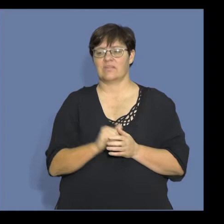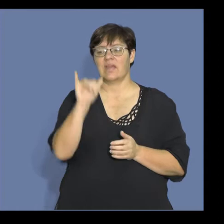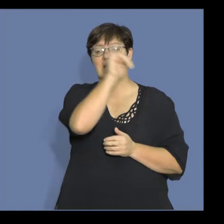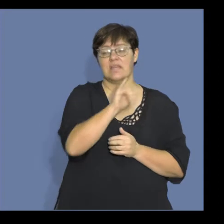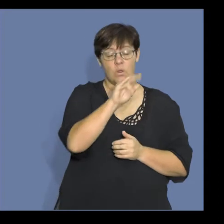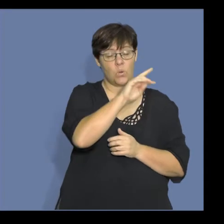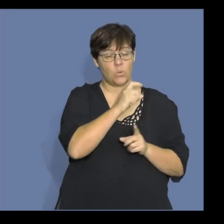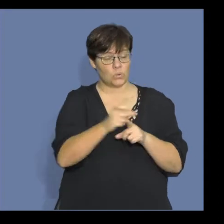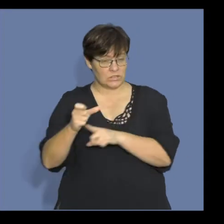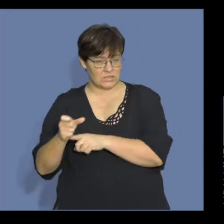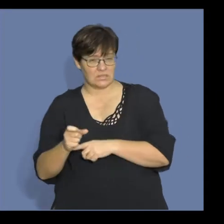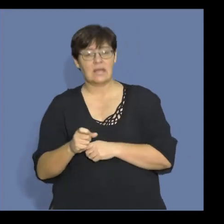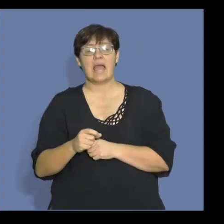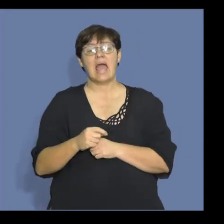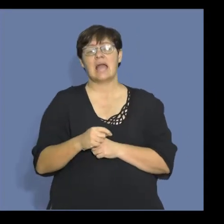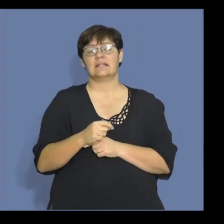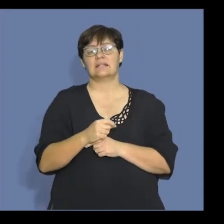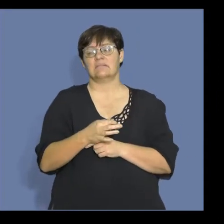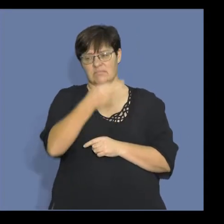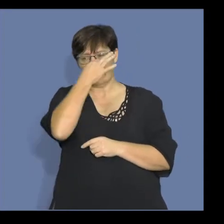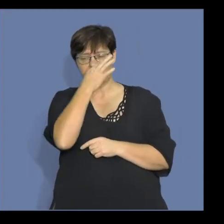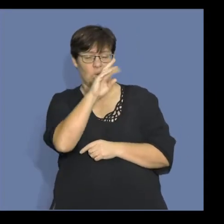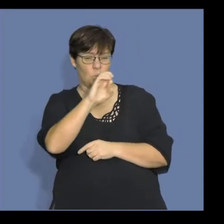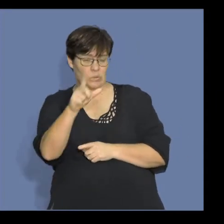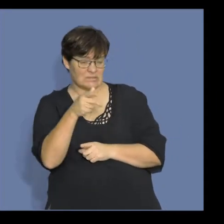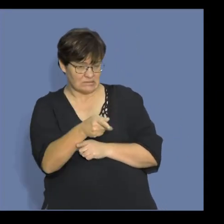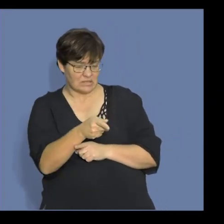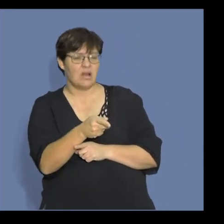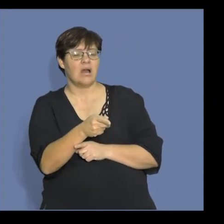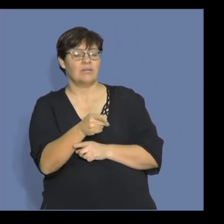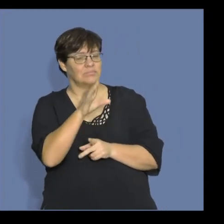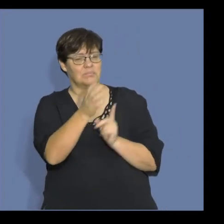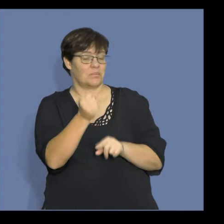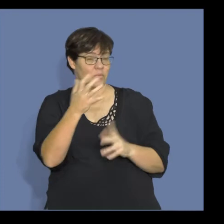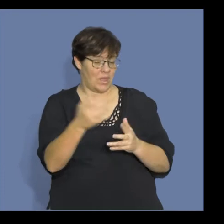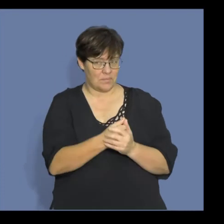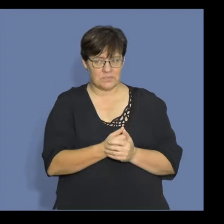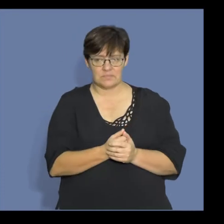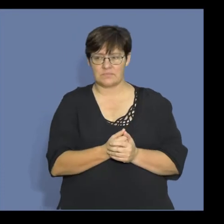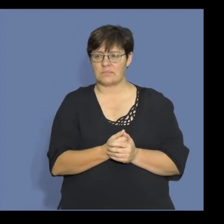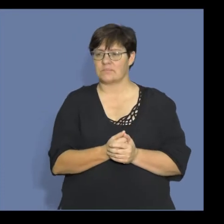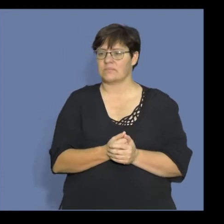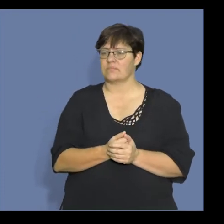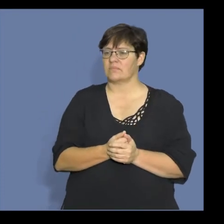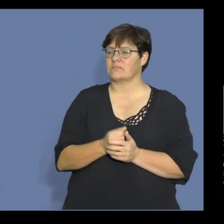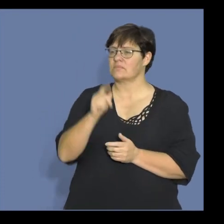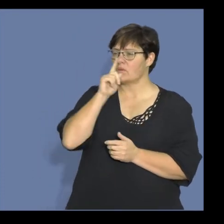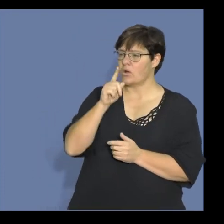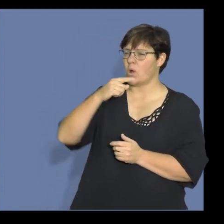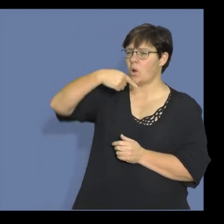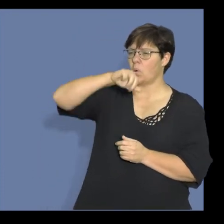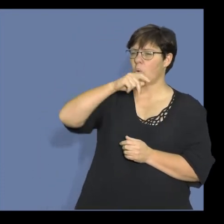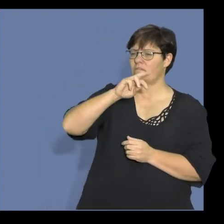The yellowwood and stinkwood trees are also found. So I'm going to very quickly move on to this. So if you're looking at